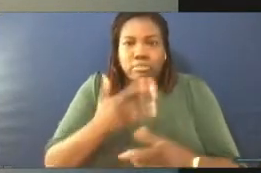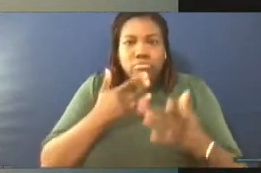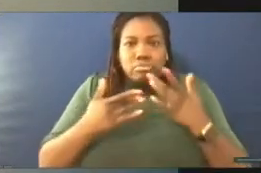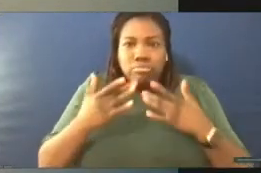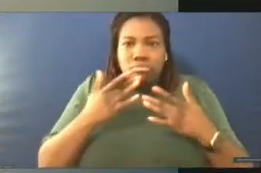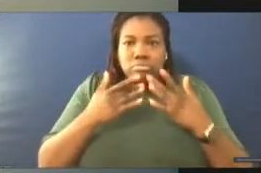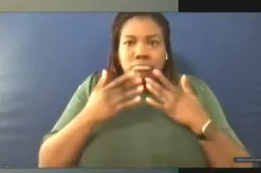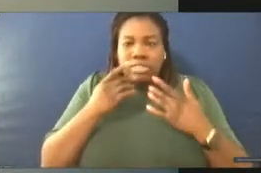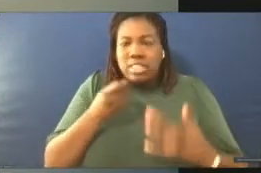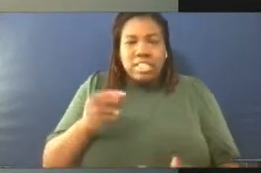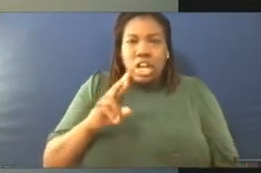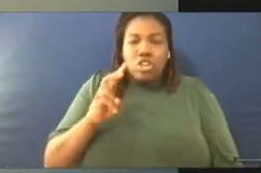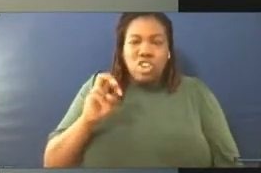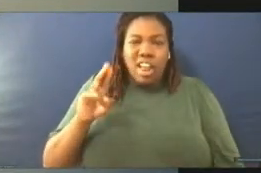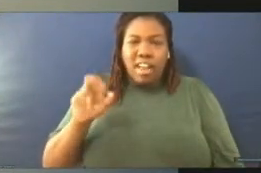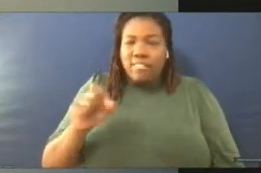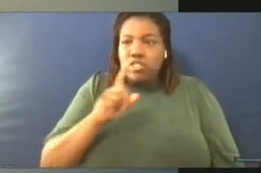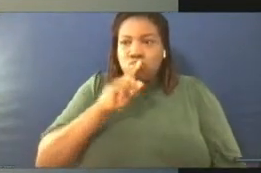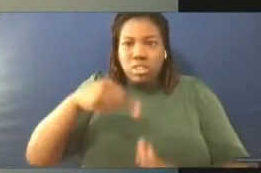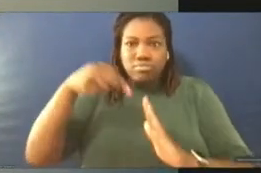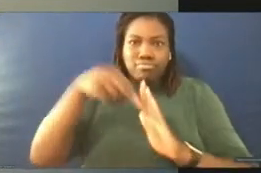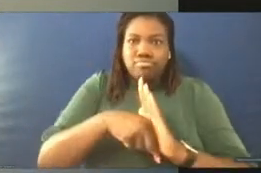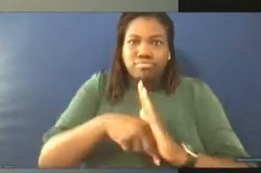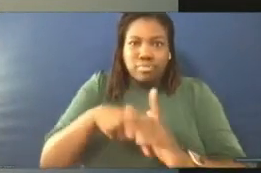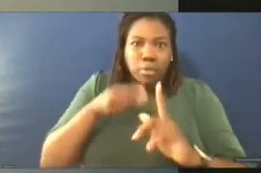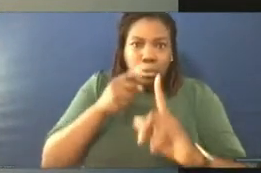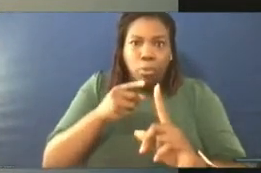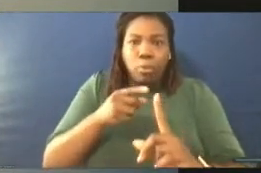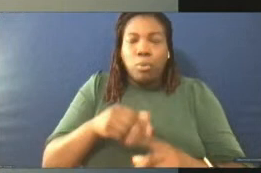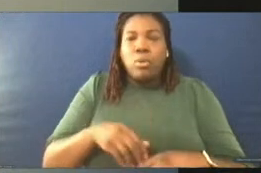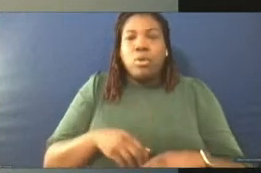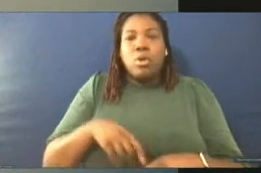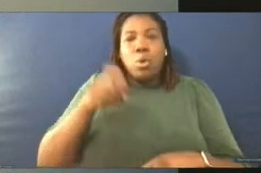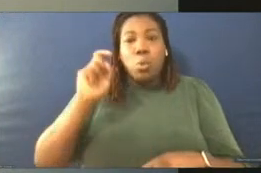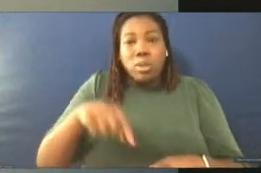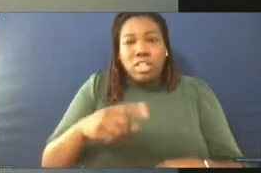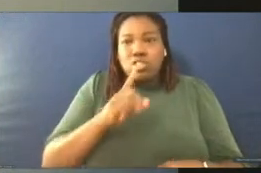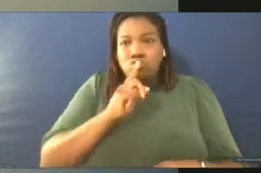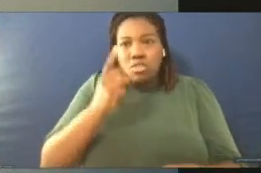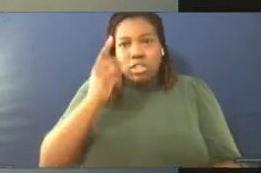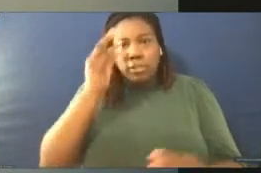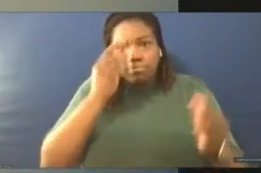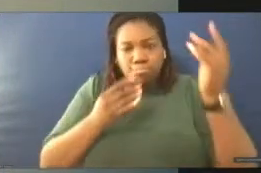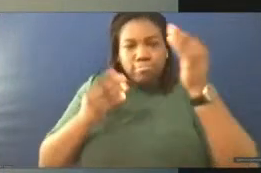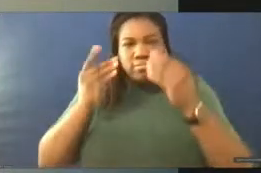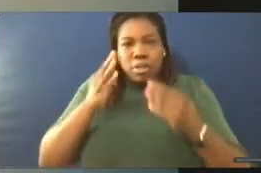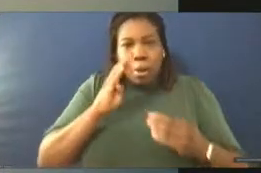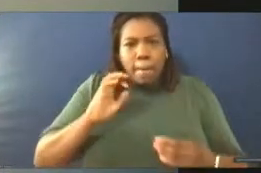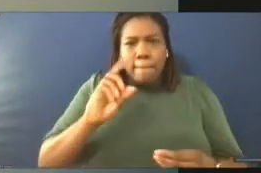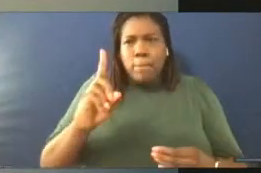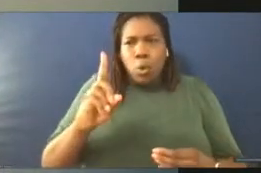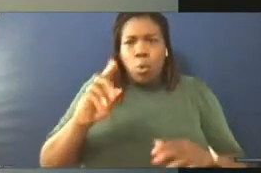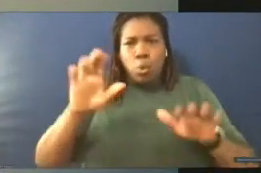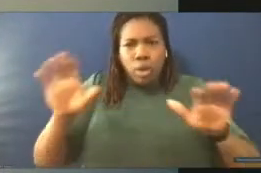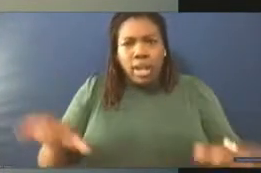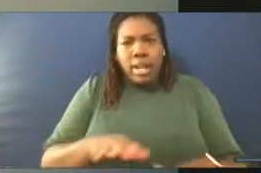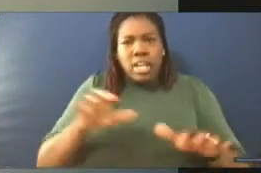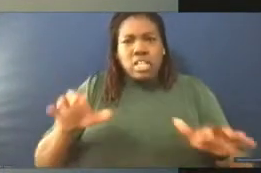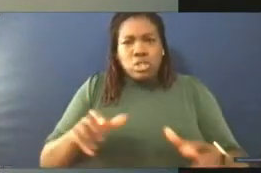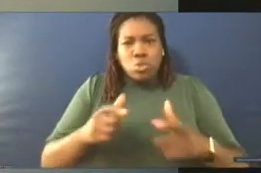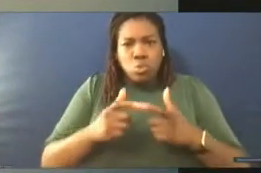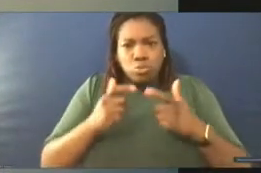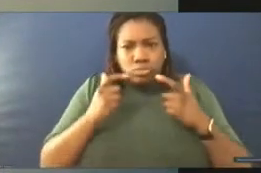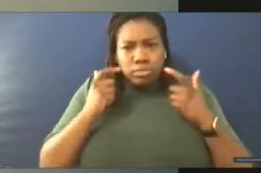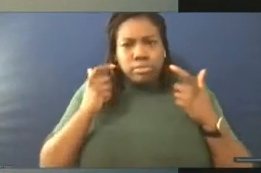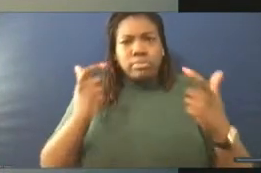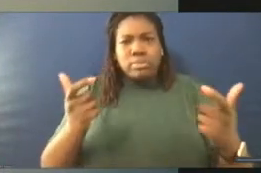that point very articulately. We need to really think about bold action with large-scale